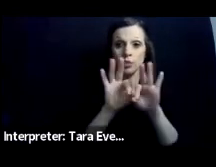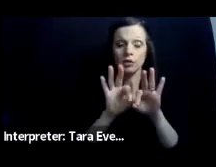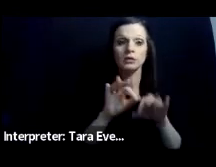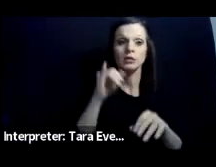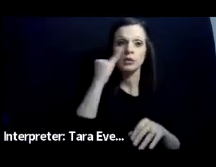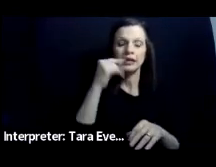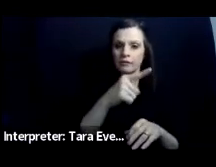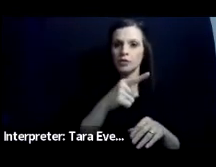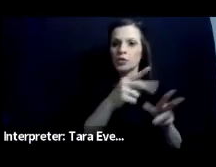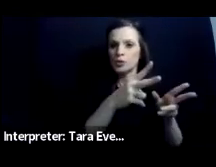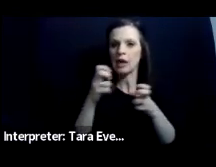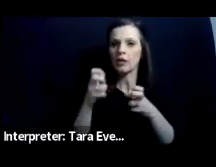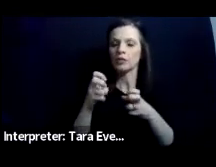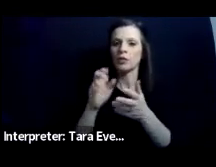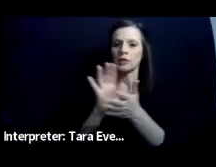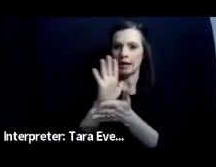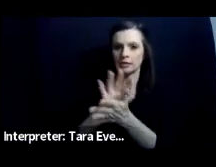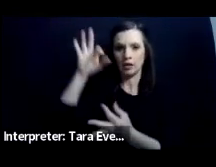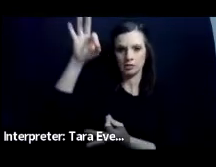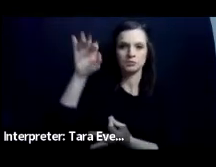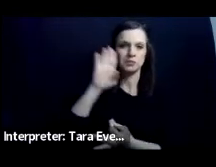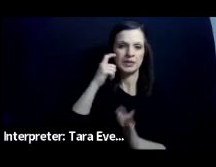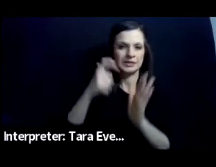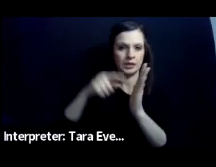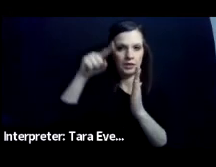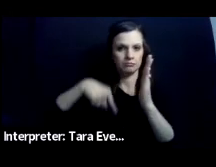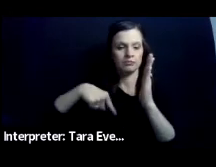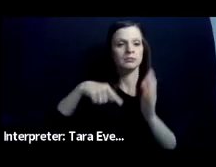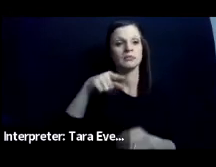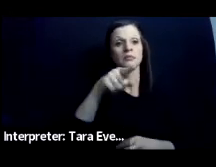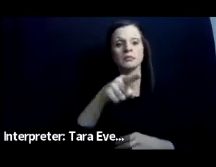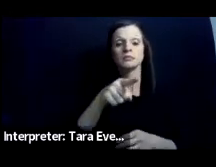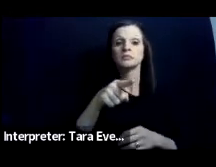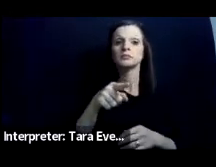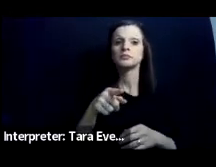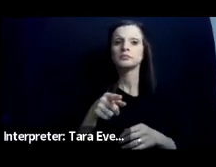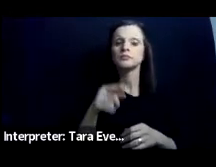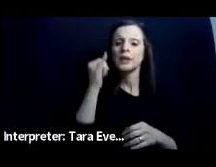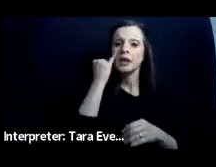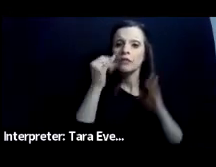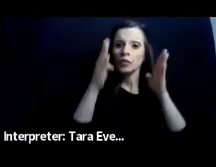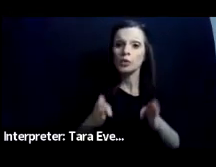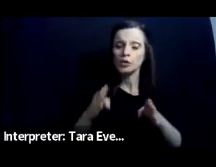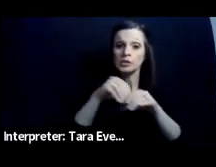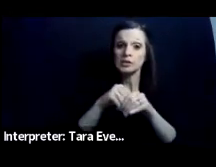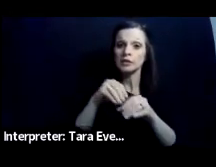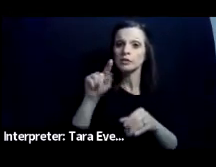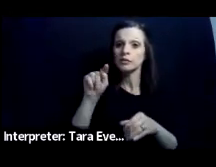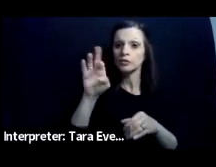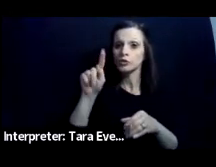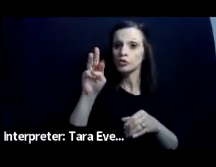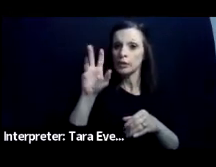they show is that that if somebody's in a treatment program using medication,